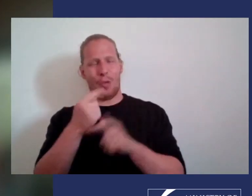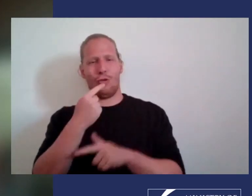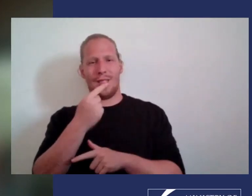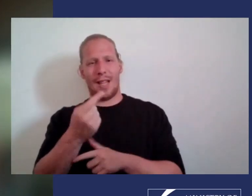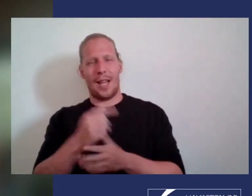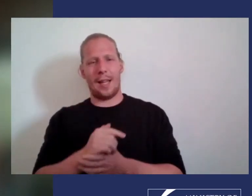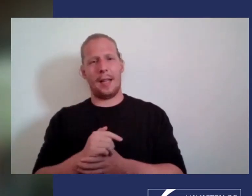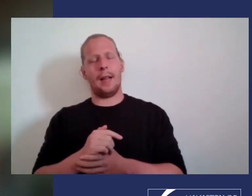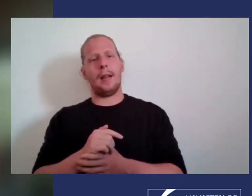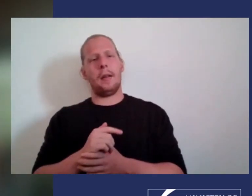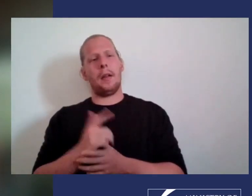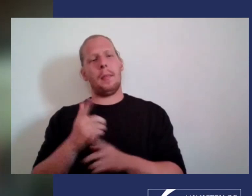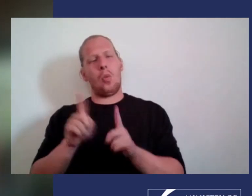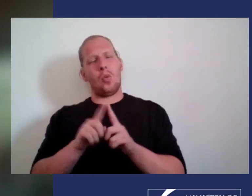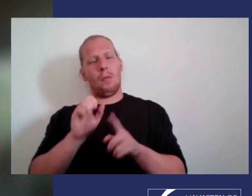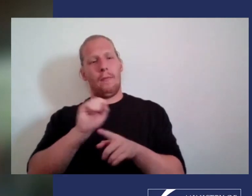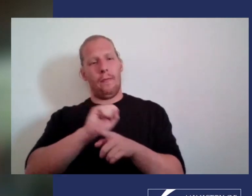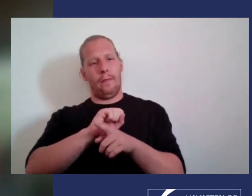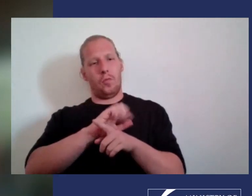guess with Omicron, I do want to just